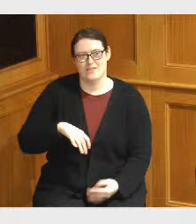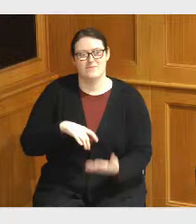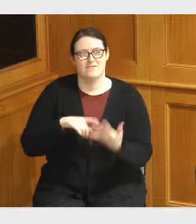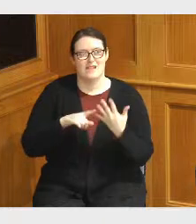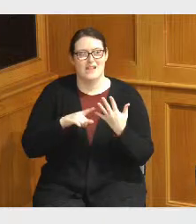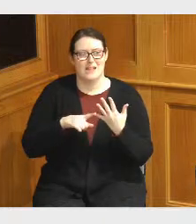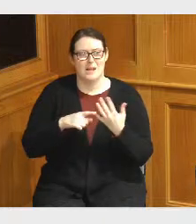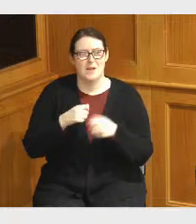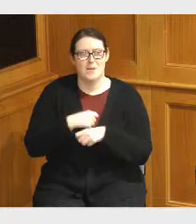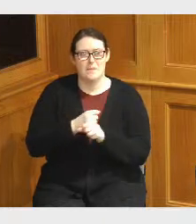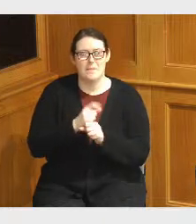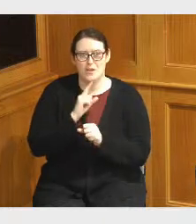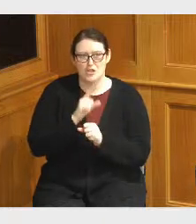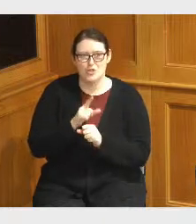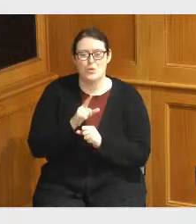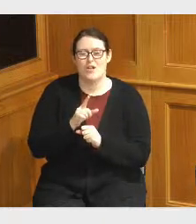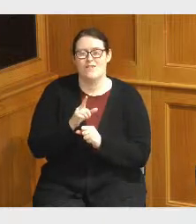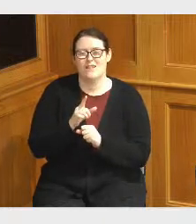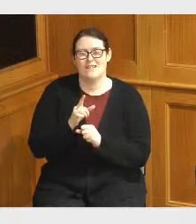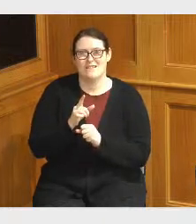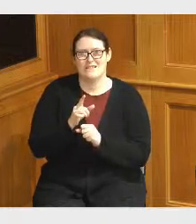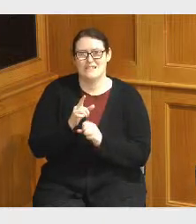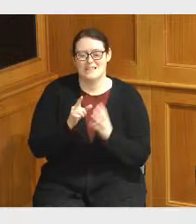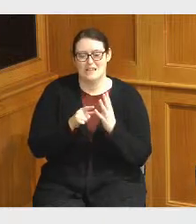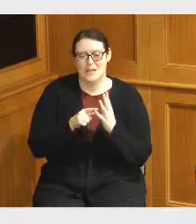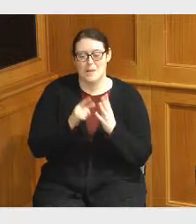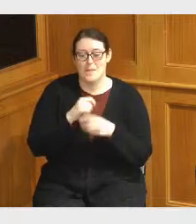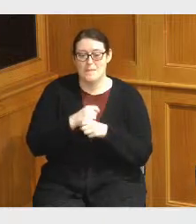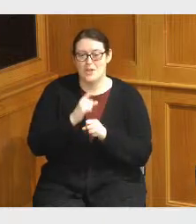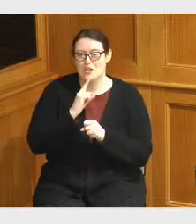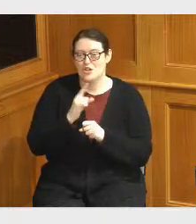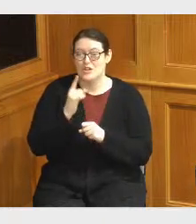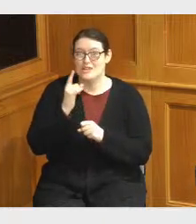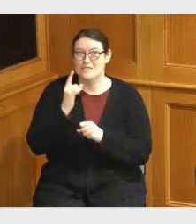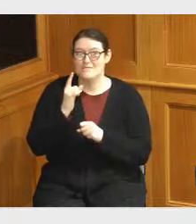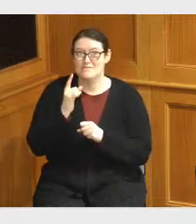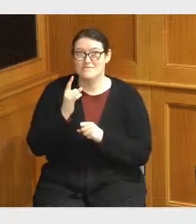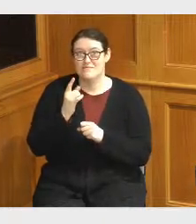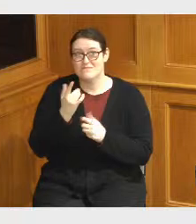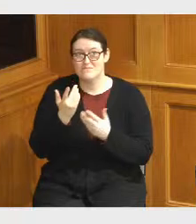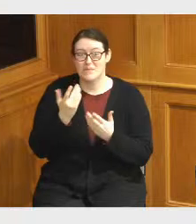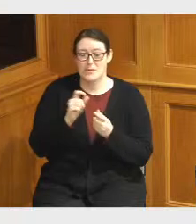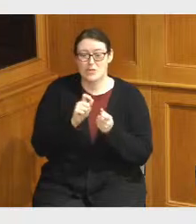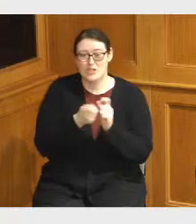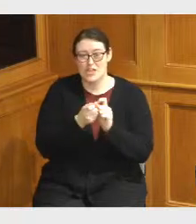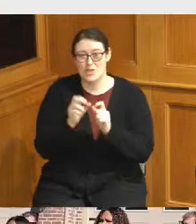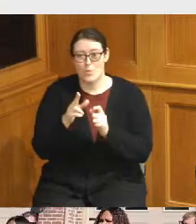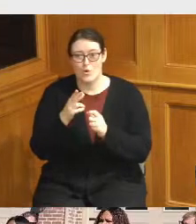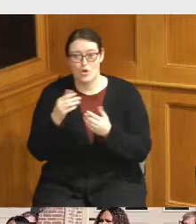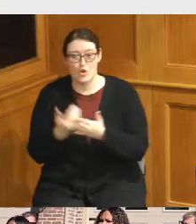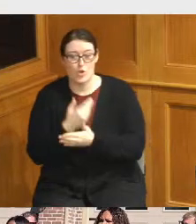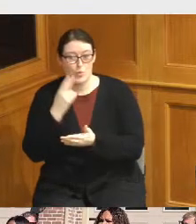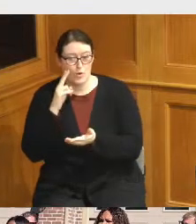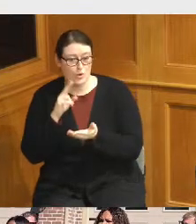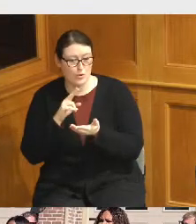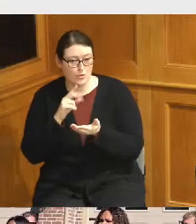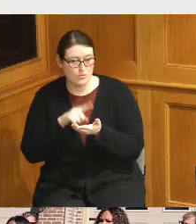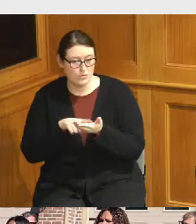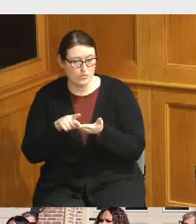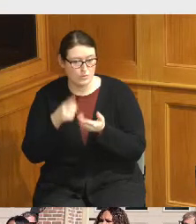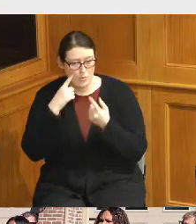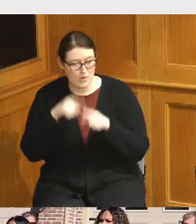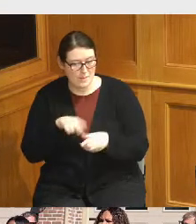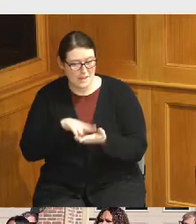based on past performance if we're amending agreements or entering into new agreements. So based on all